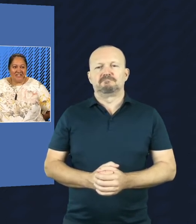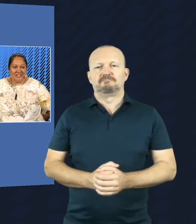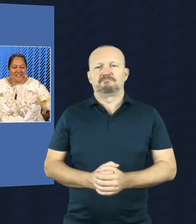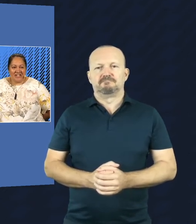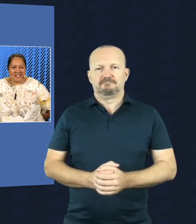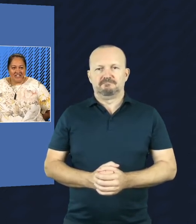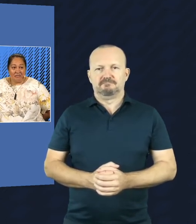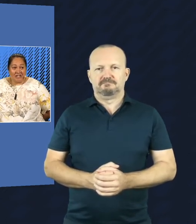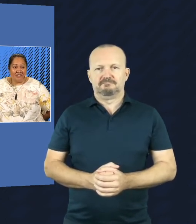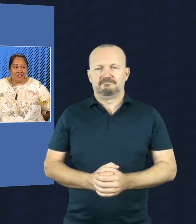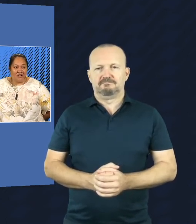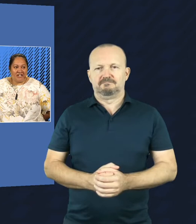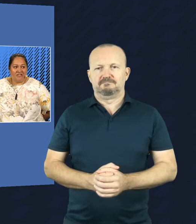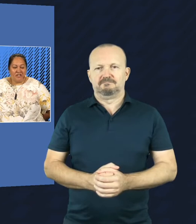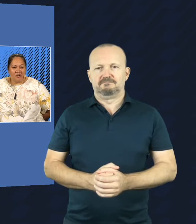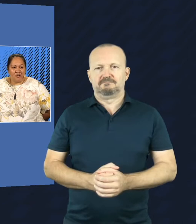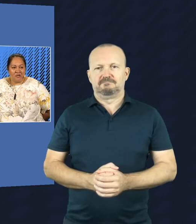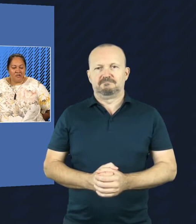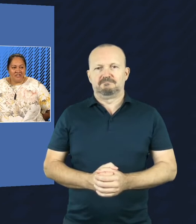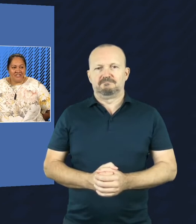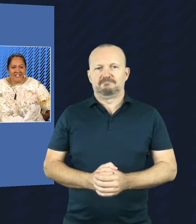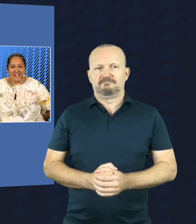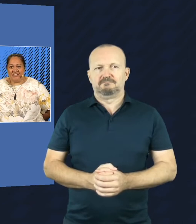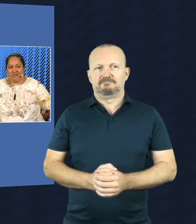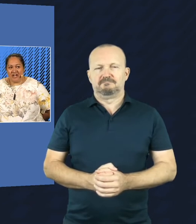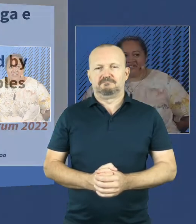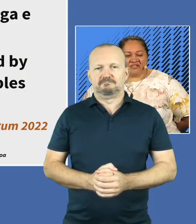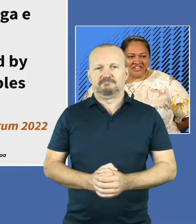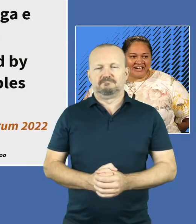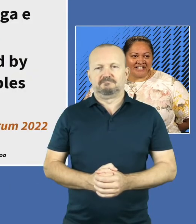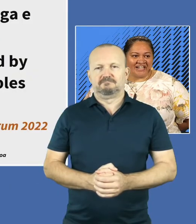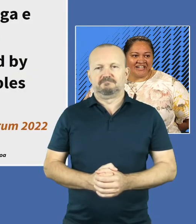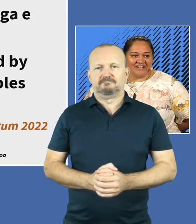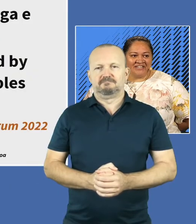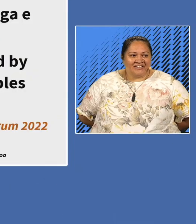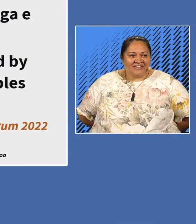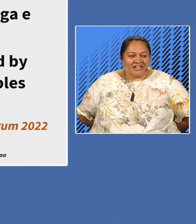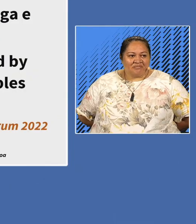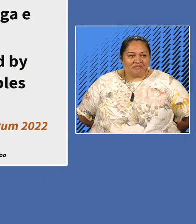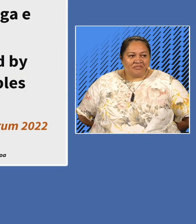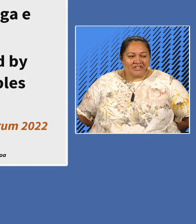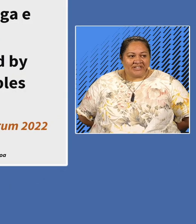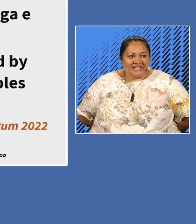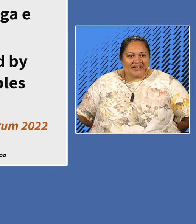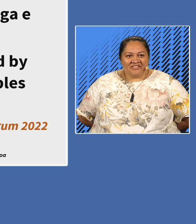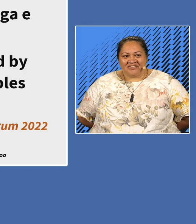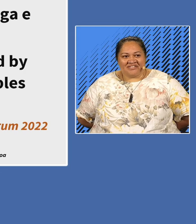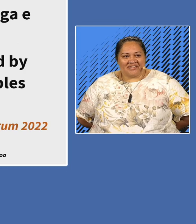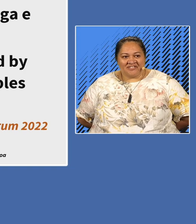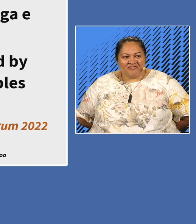au ki te mana whenua o tēnei whenua, o tēnei kainga,